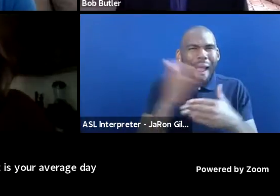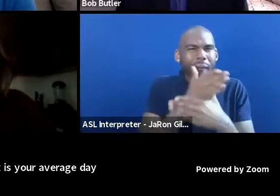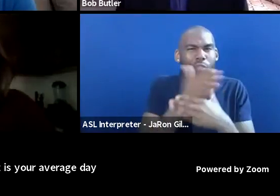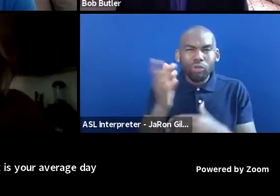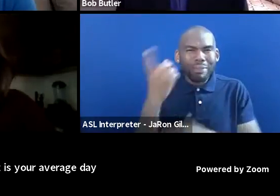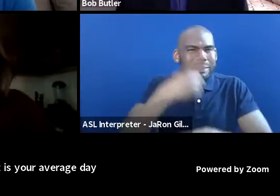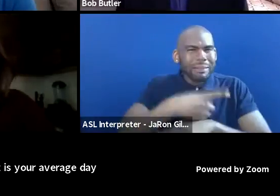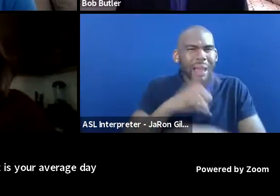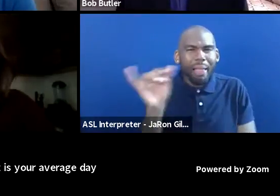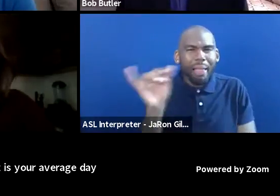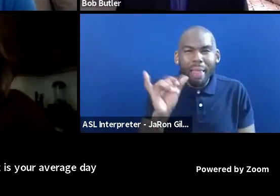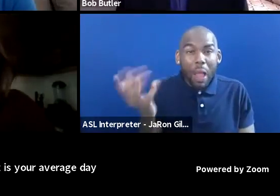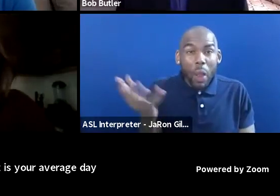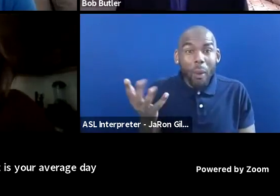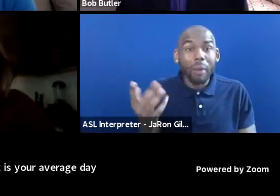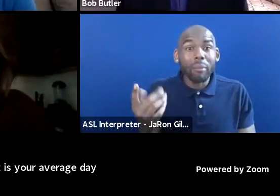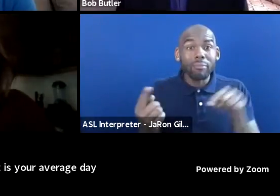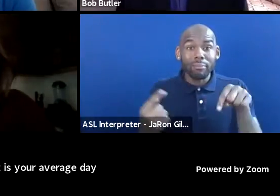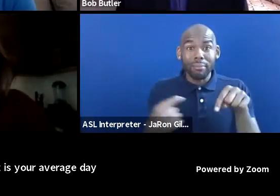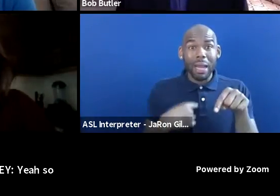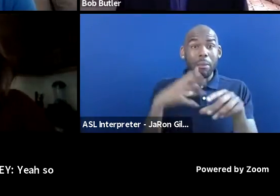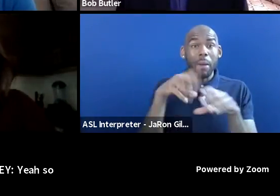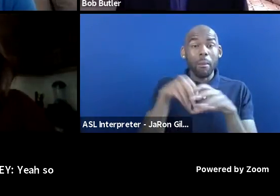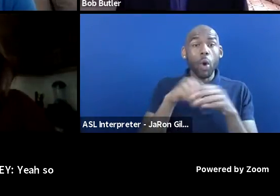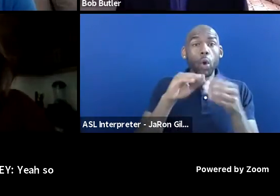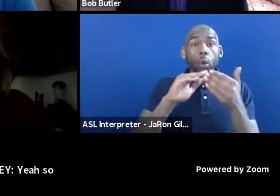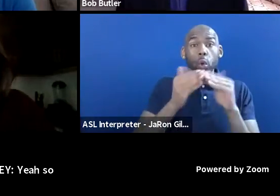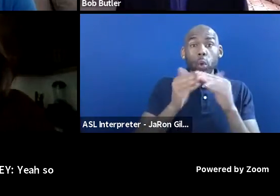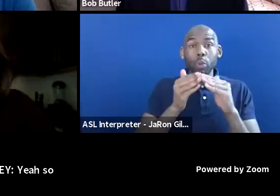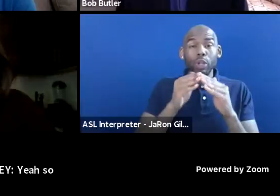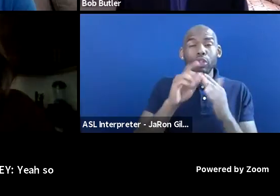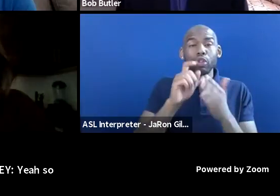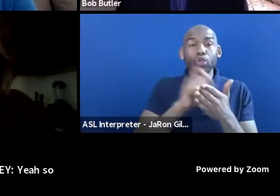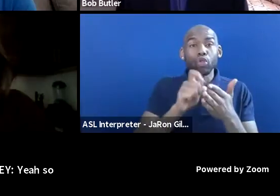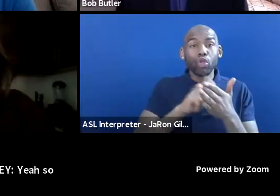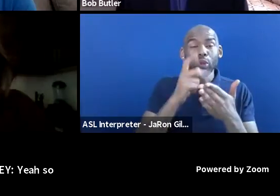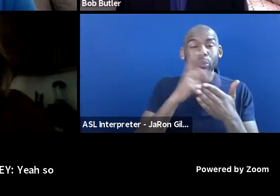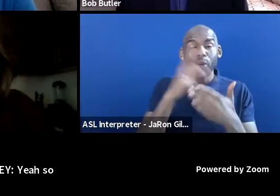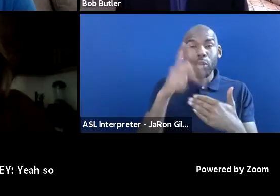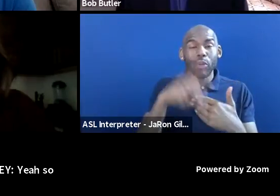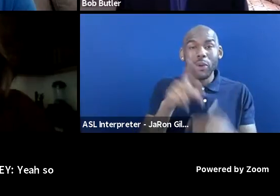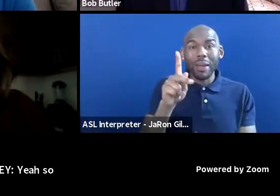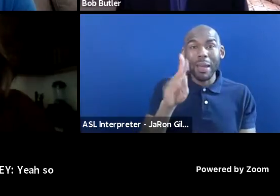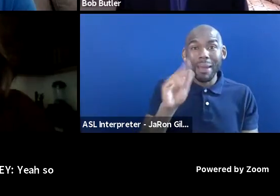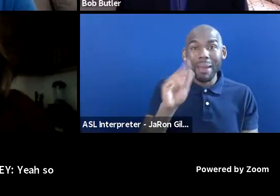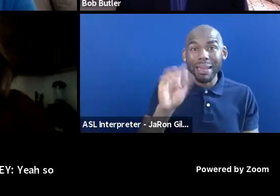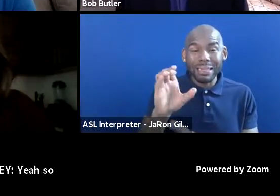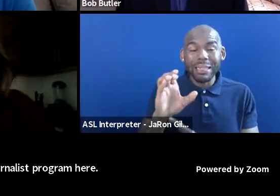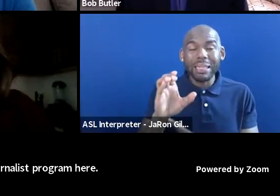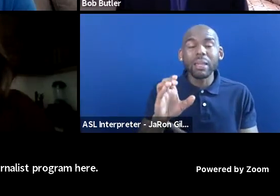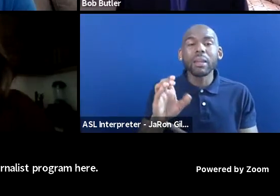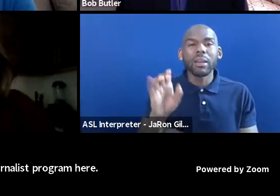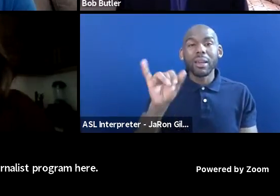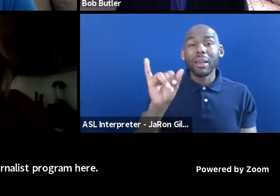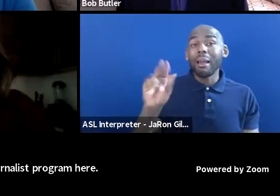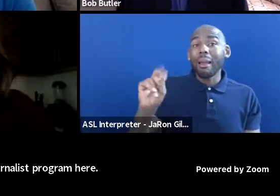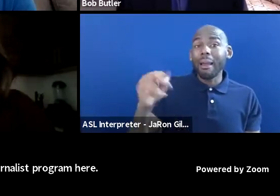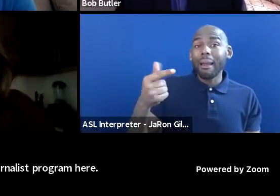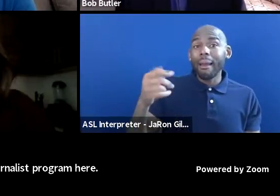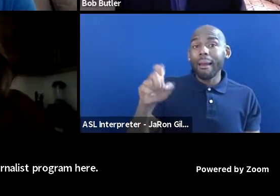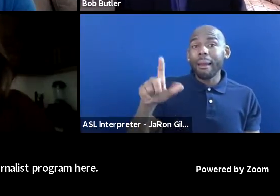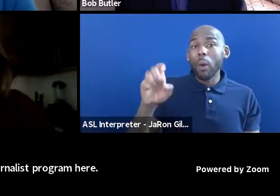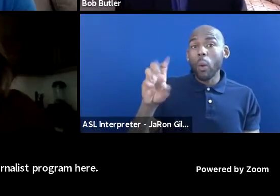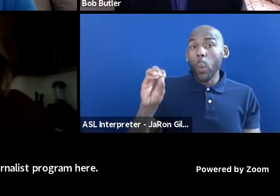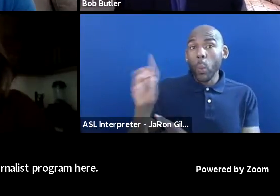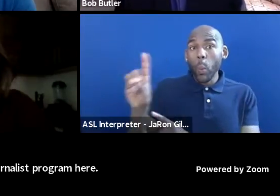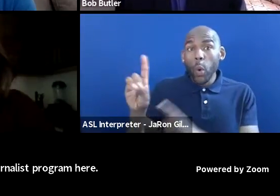I'm a part of the community journalist program here at KABC. I cover Inglewood community and some surrounding communities, South